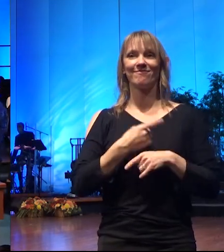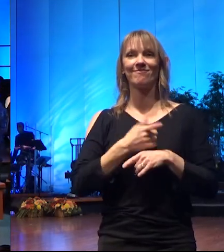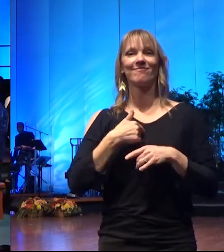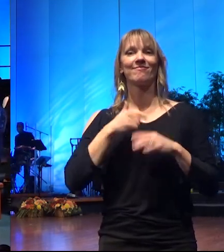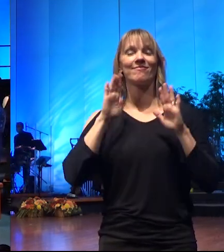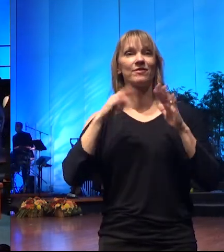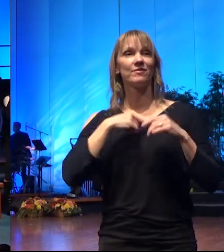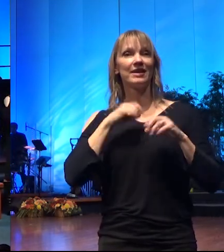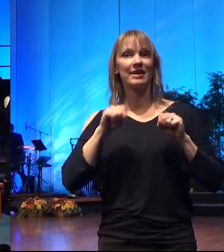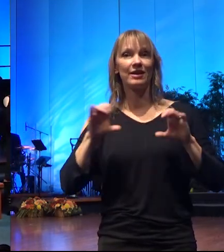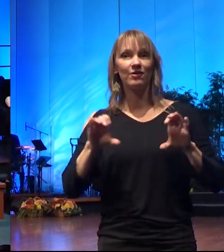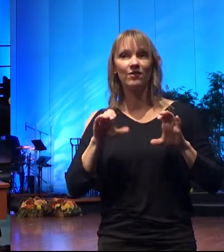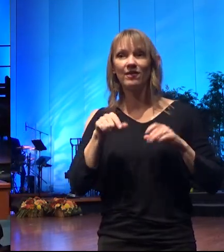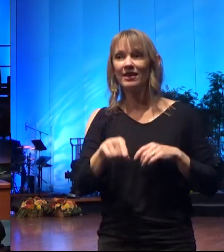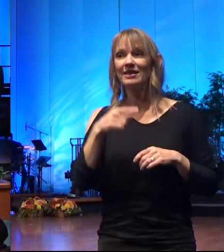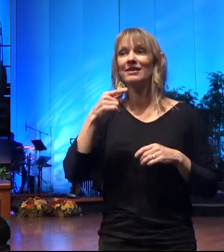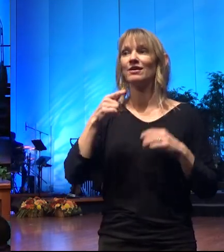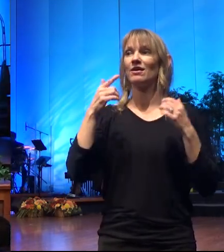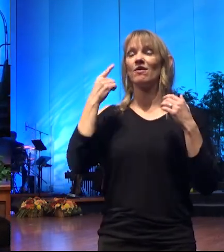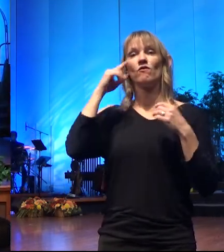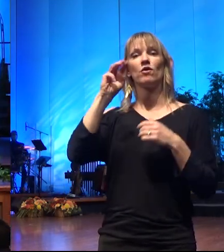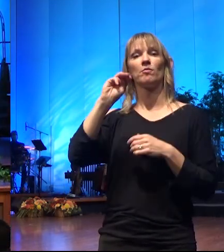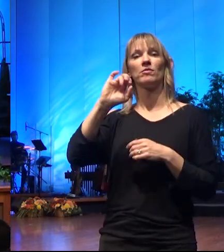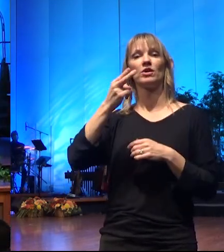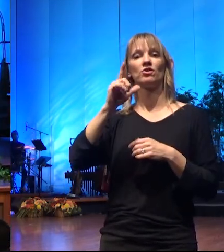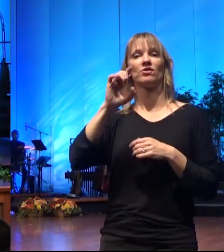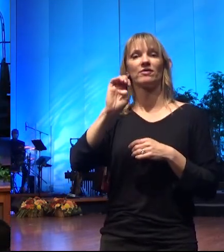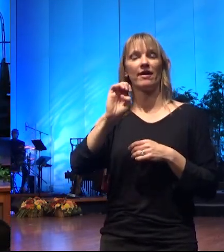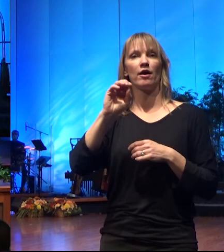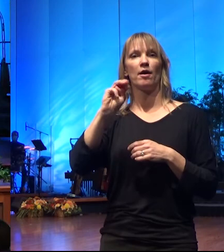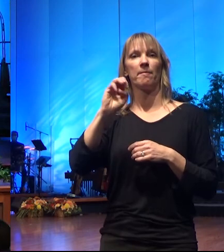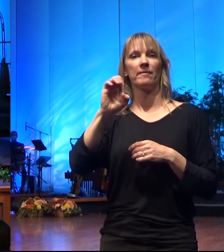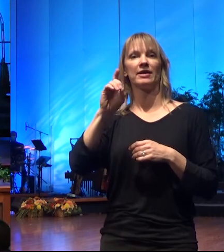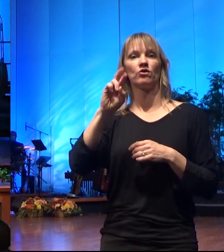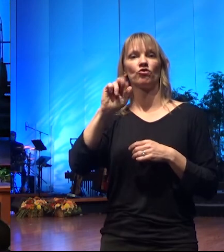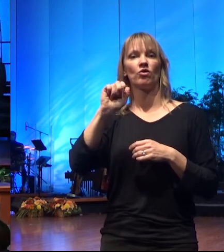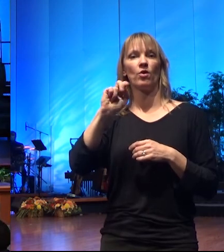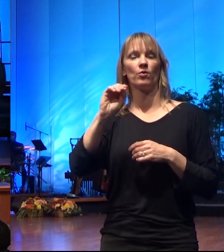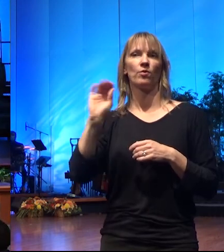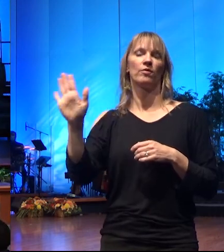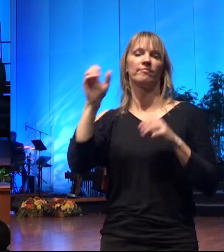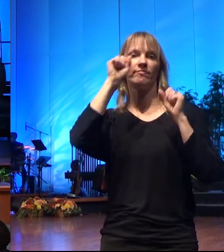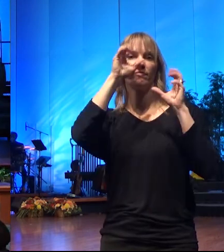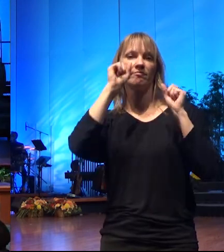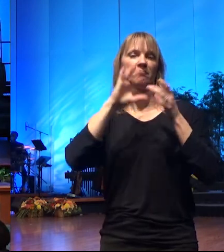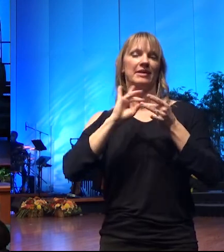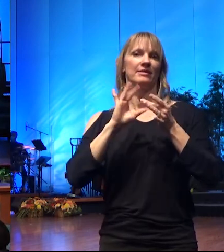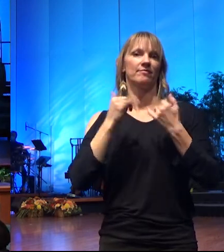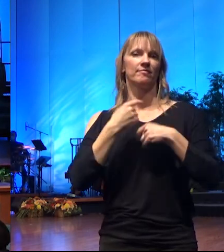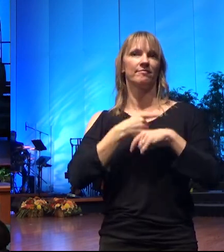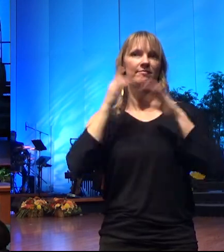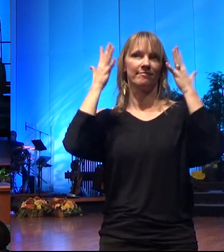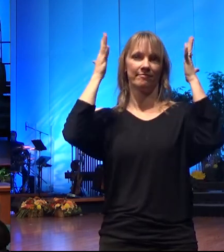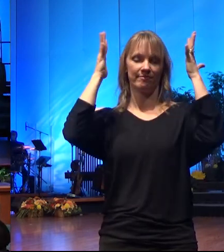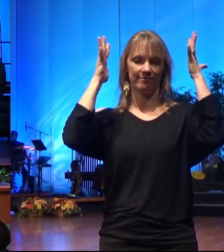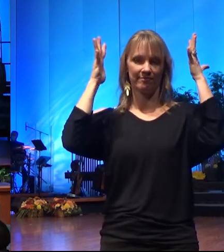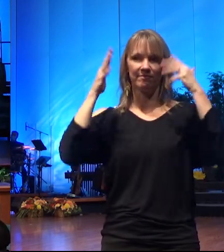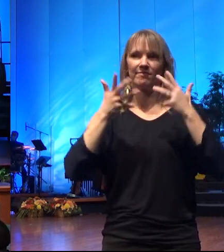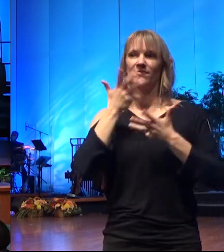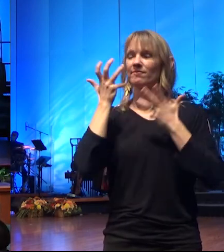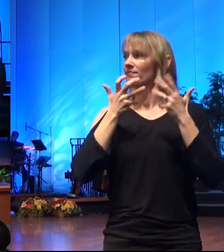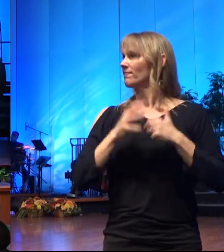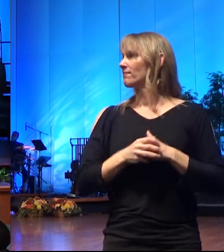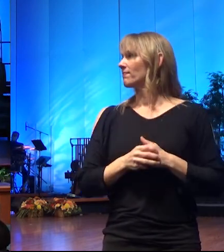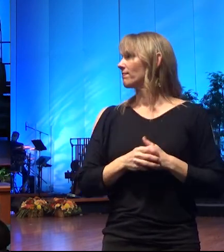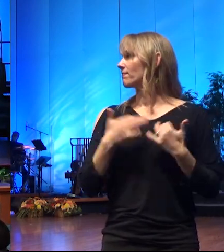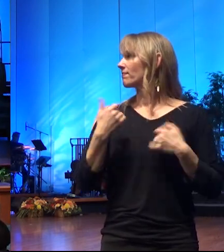Everyone, today is our Volunteer Recognition Sunday. We are always grateful for our volunteers, but I am particularly so grateful for each and